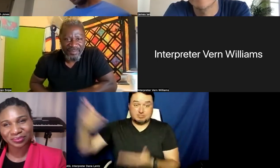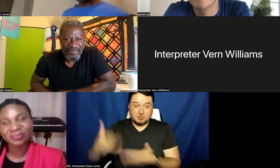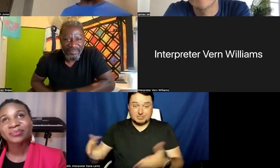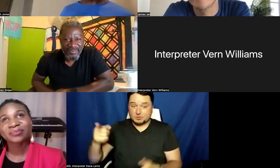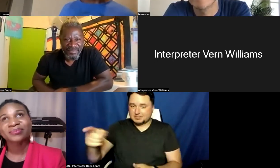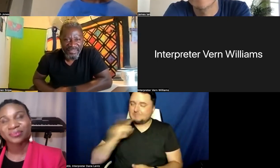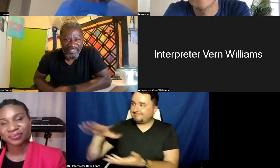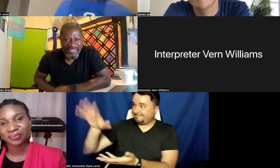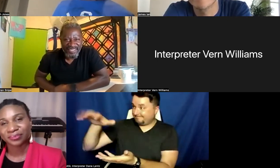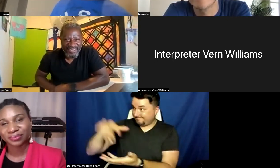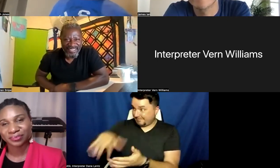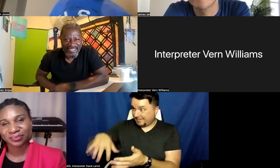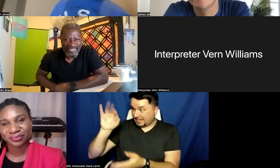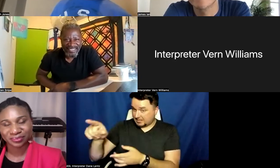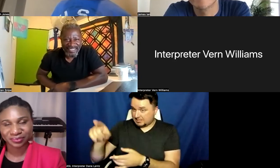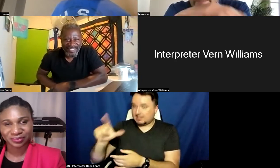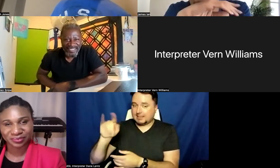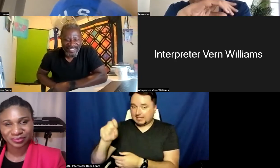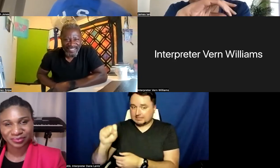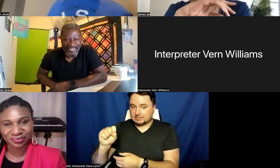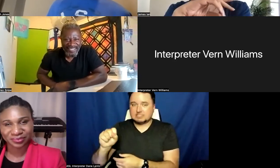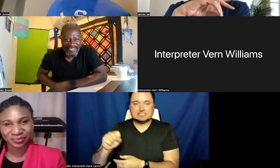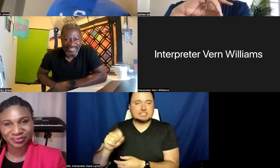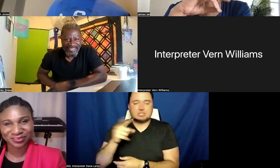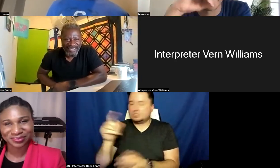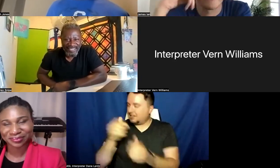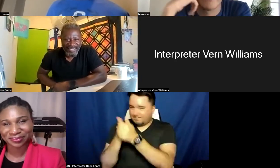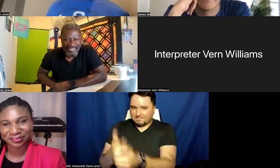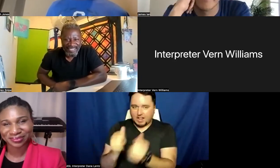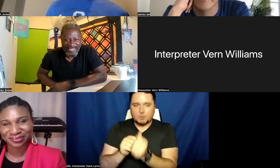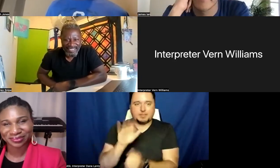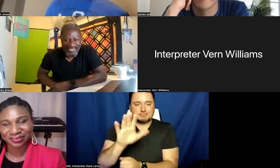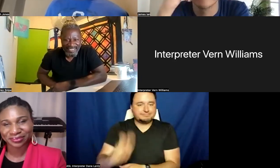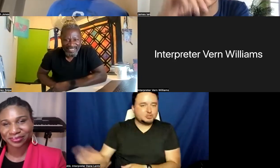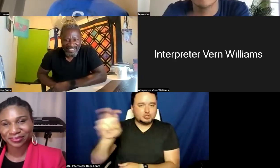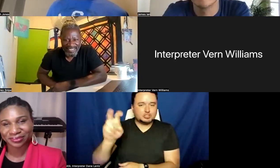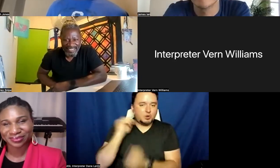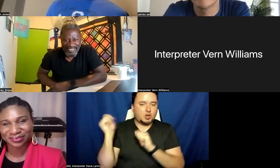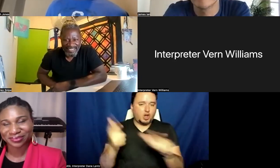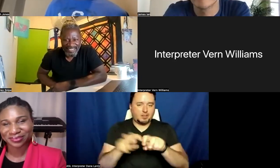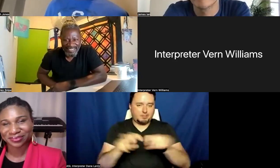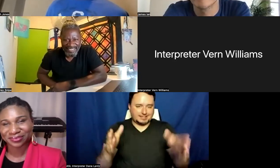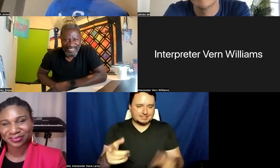collect those links so you can follow along with the journeys of all of our panelists.